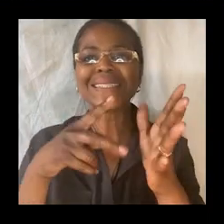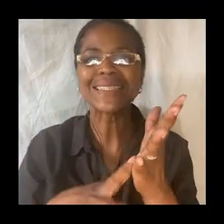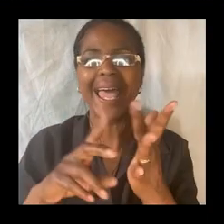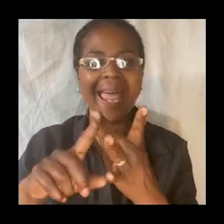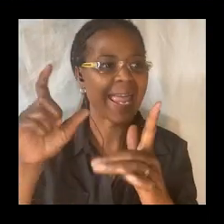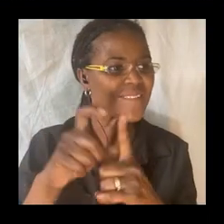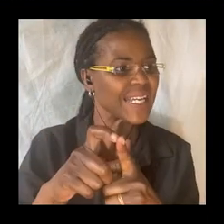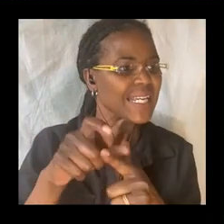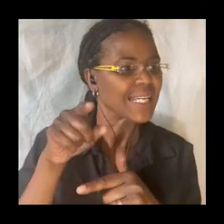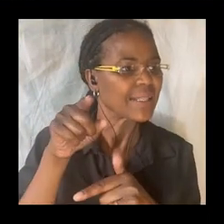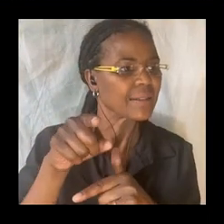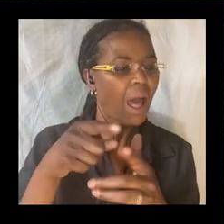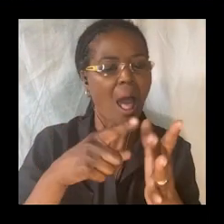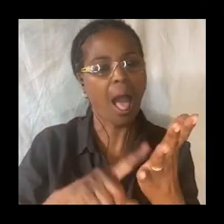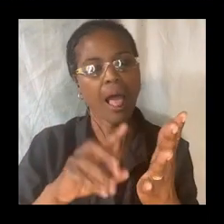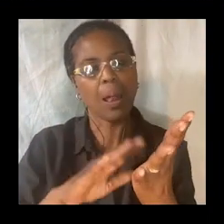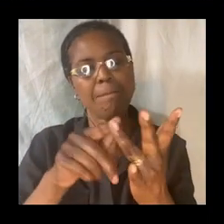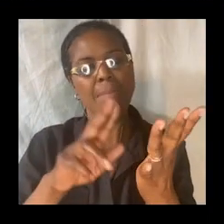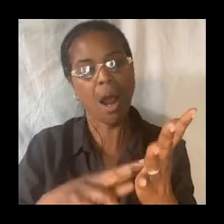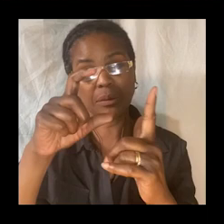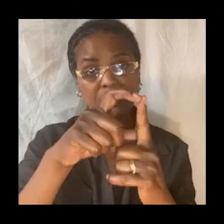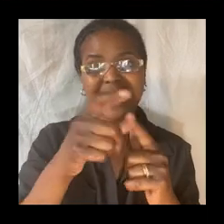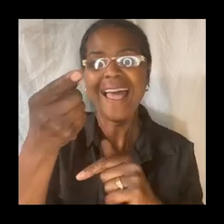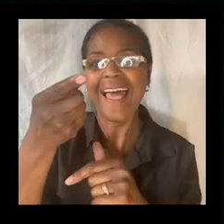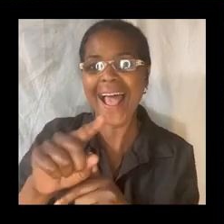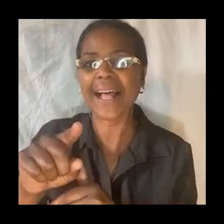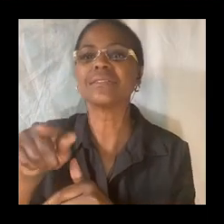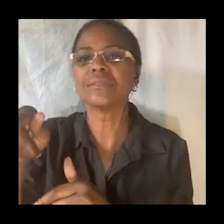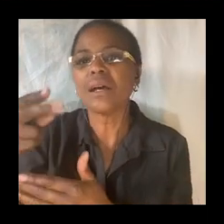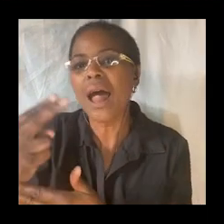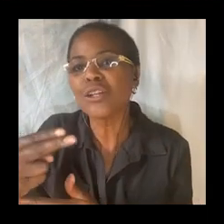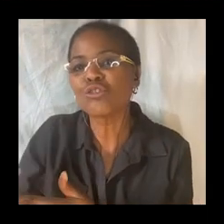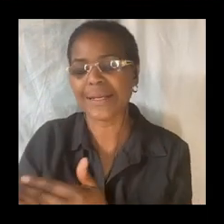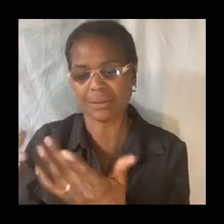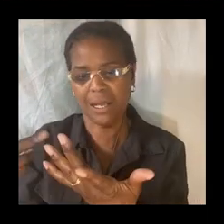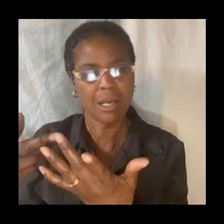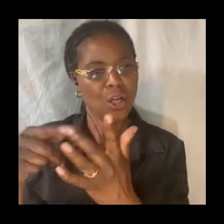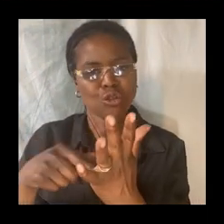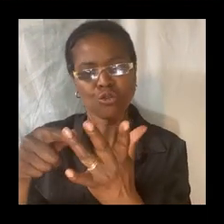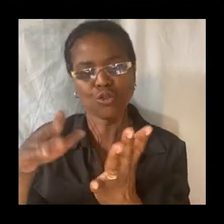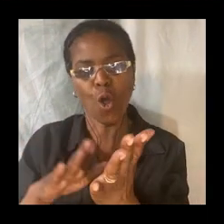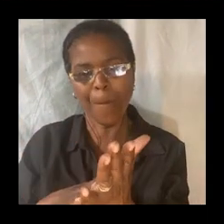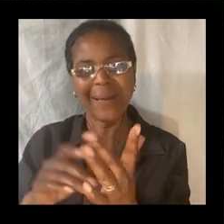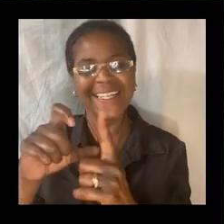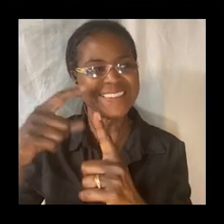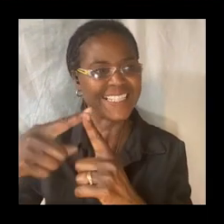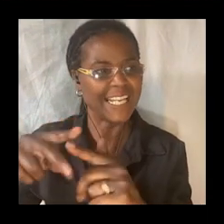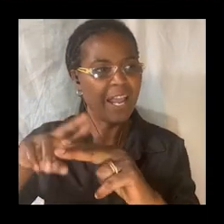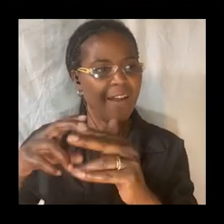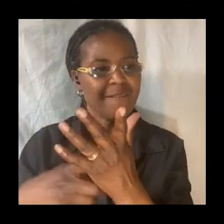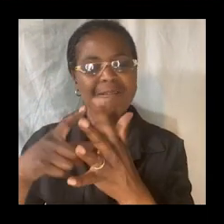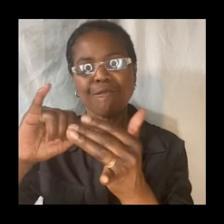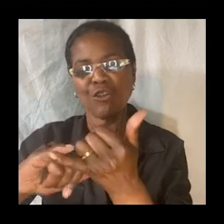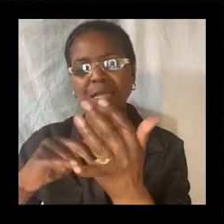the artist, Tom de Freston. David Almond is a writer of over 40 books, and